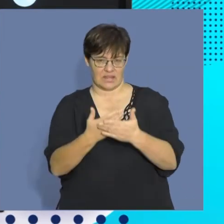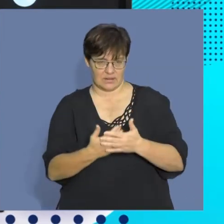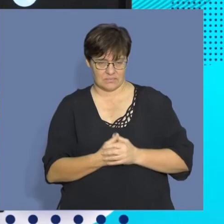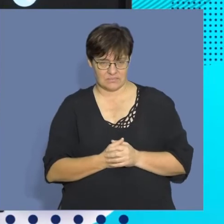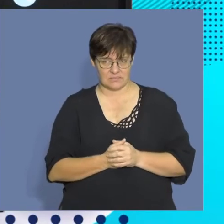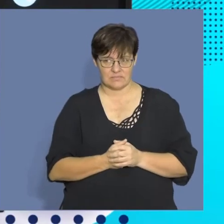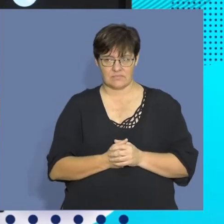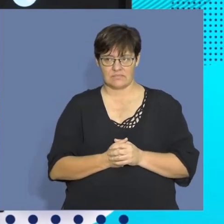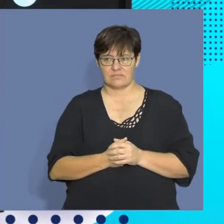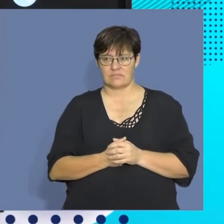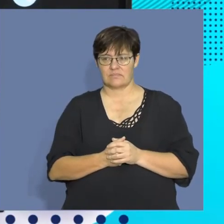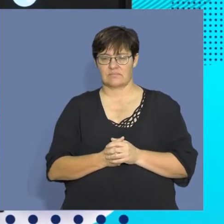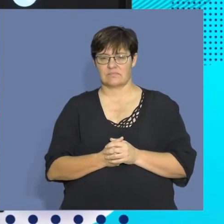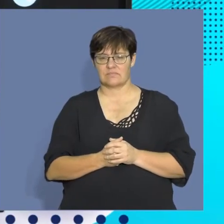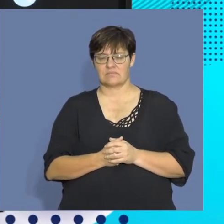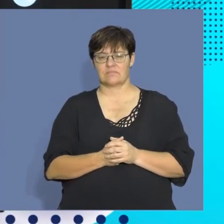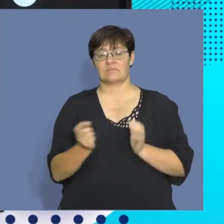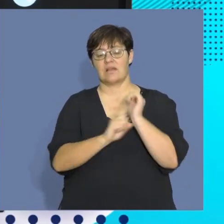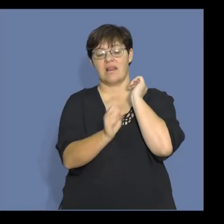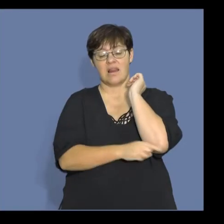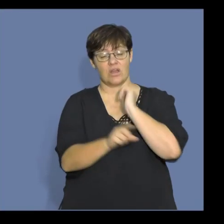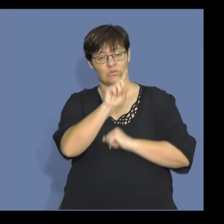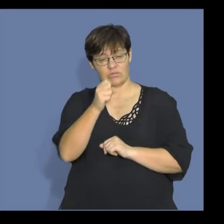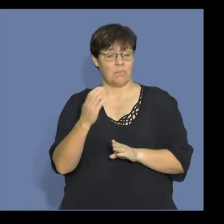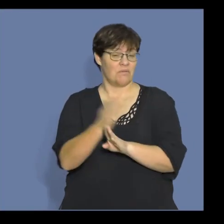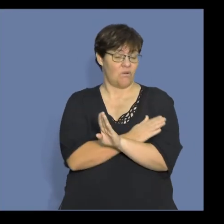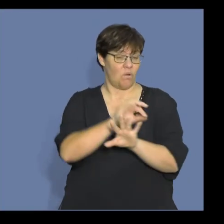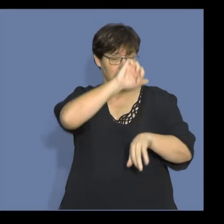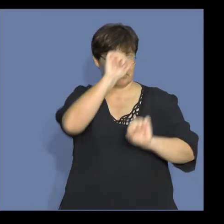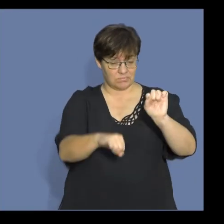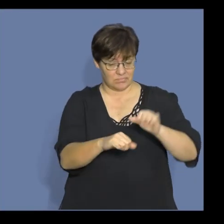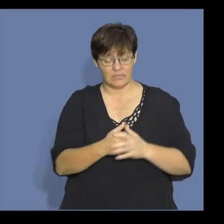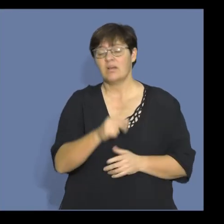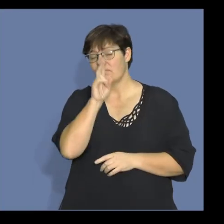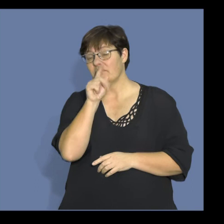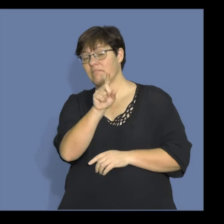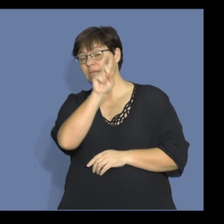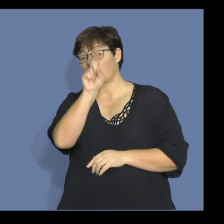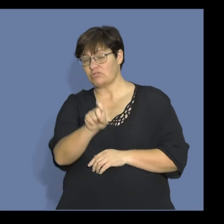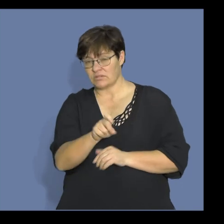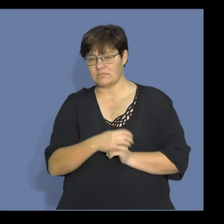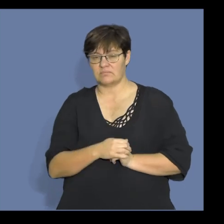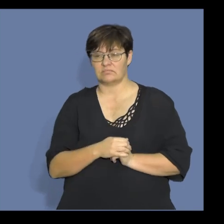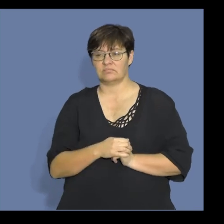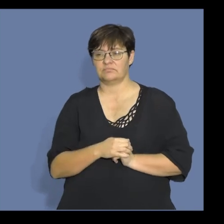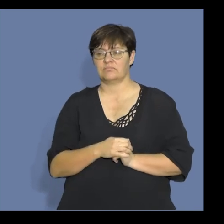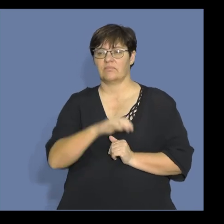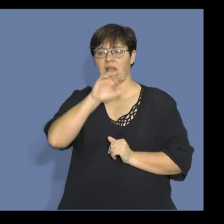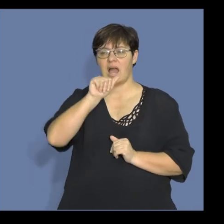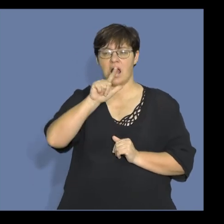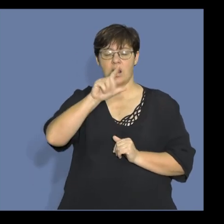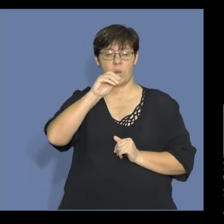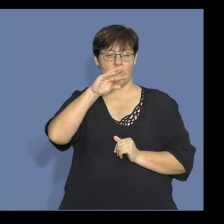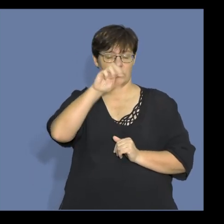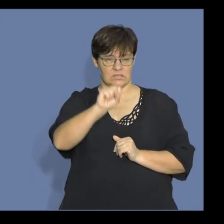organisms surviving. So guys, as we look at the last question before we wrap up, this is a question that shows